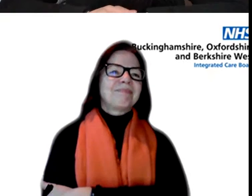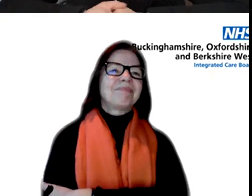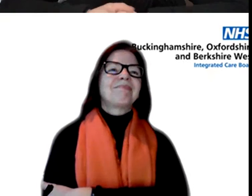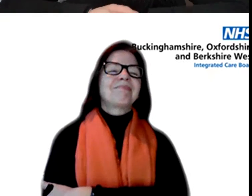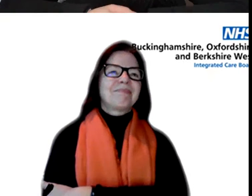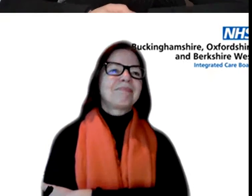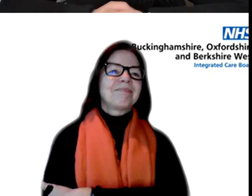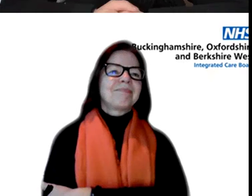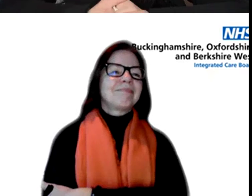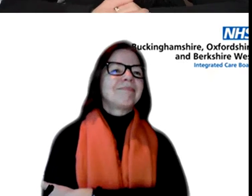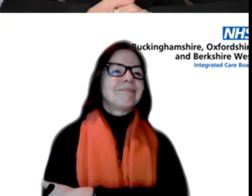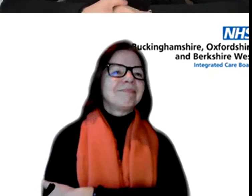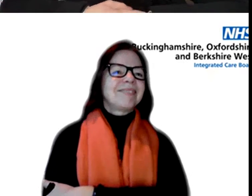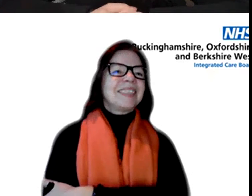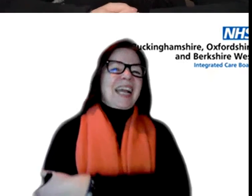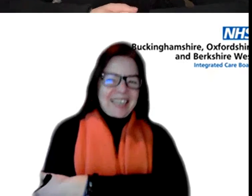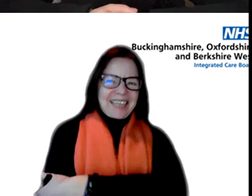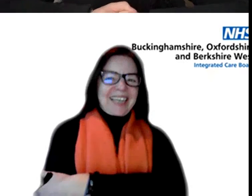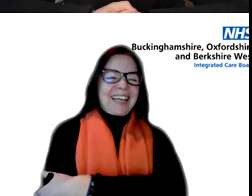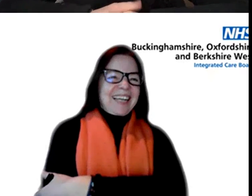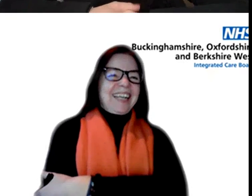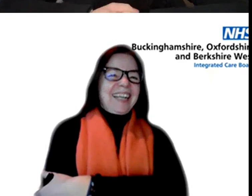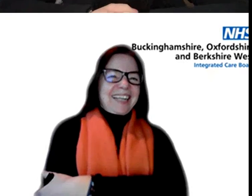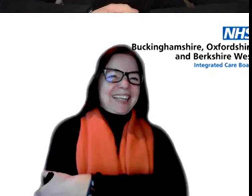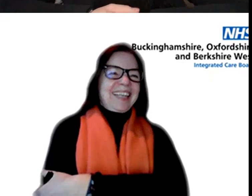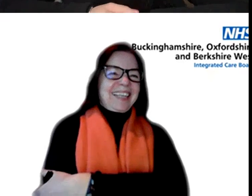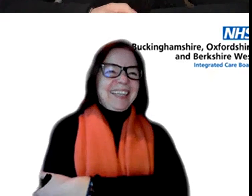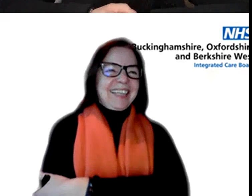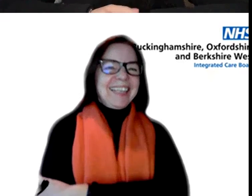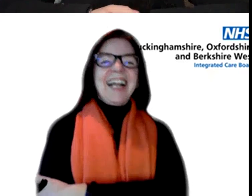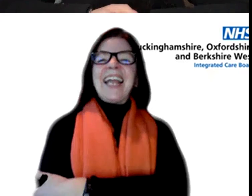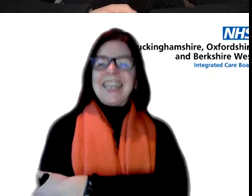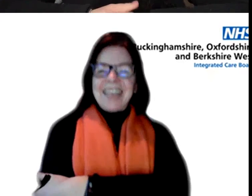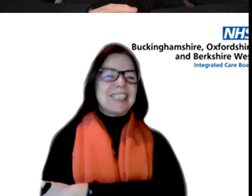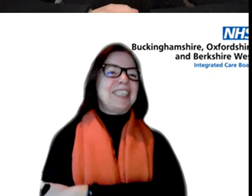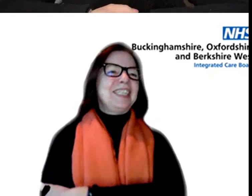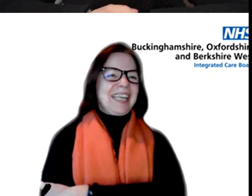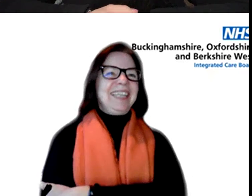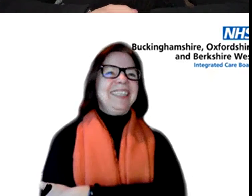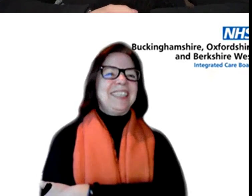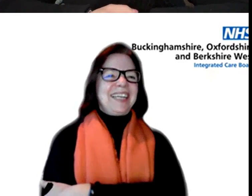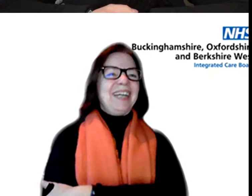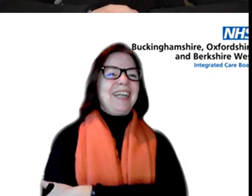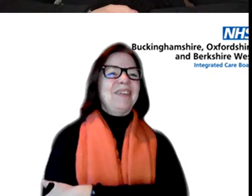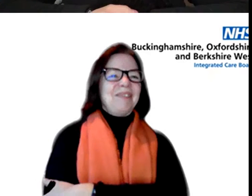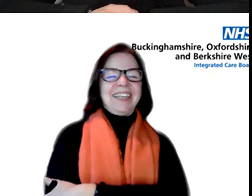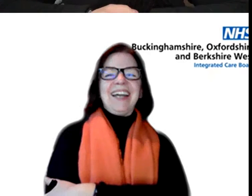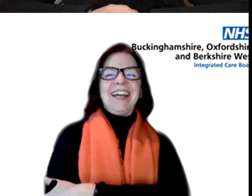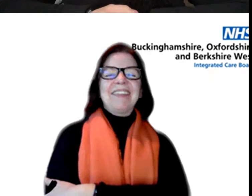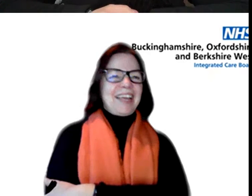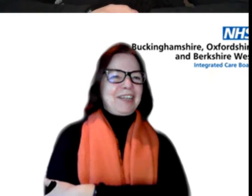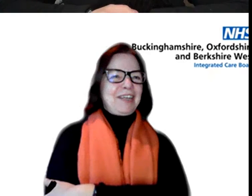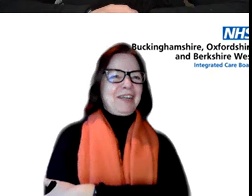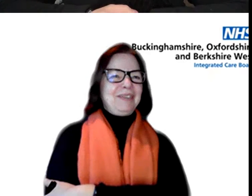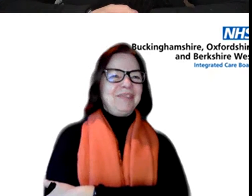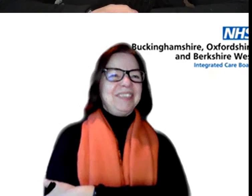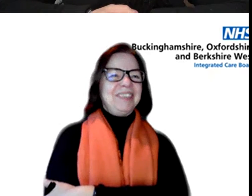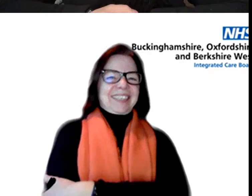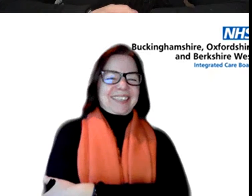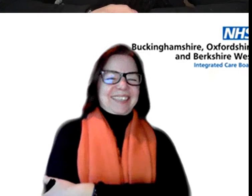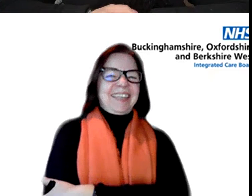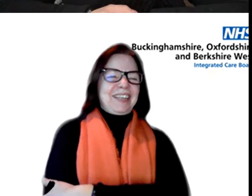appreciate everyone's time. To making it to the end. Yeah. It's been a long day. It has indeed. Sure. Yeah. Well Thank done.